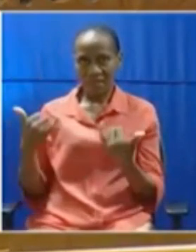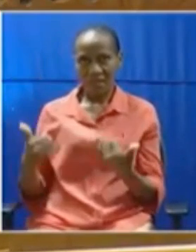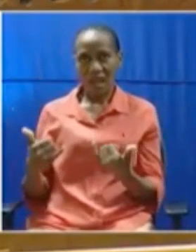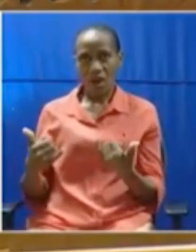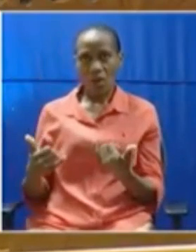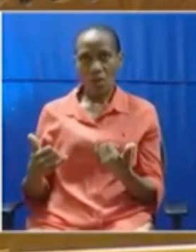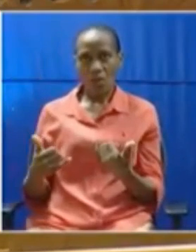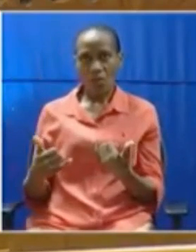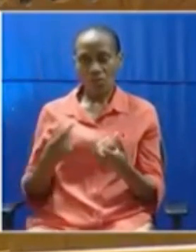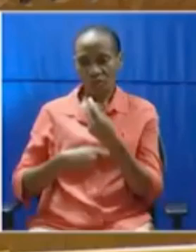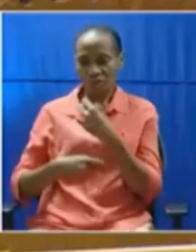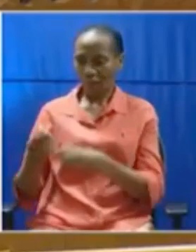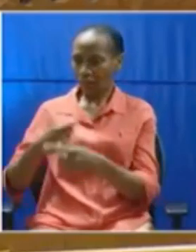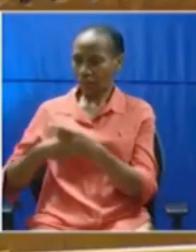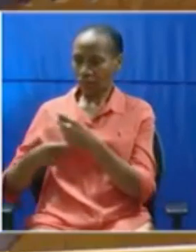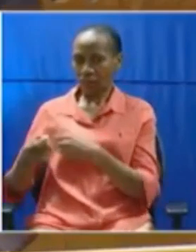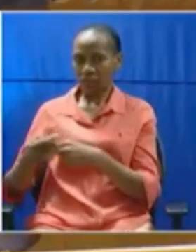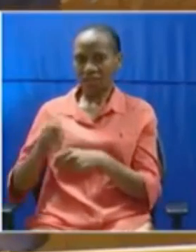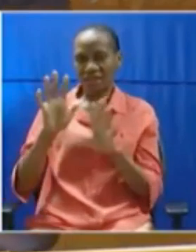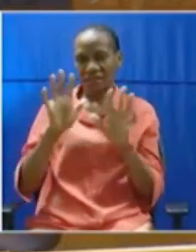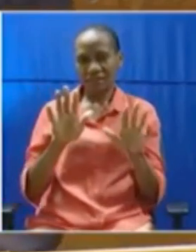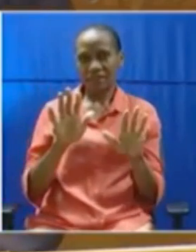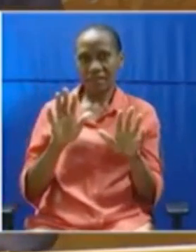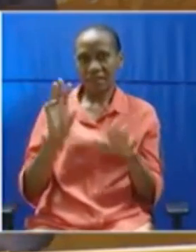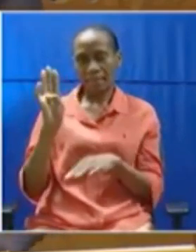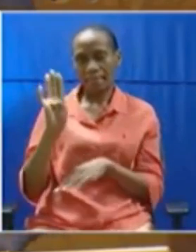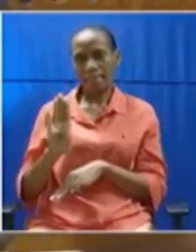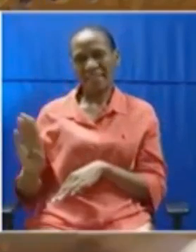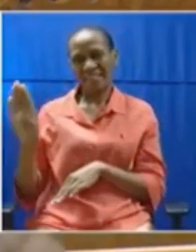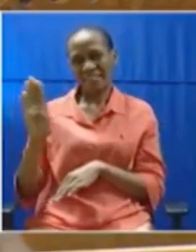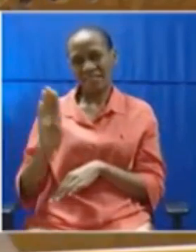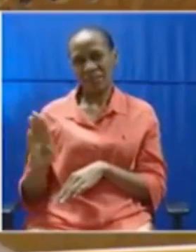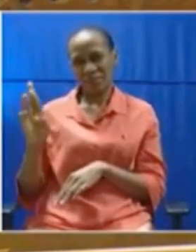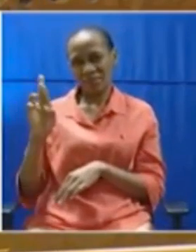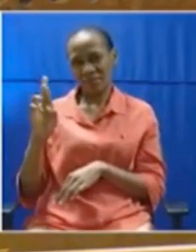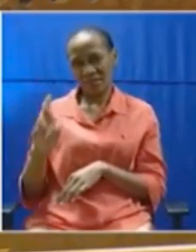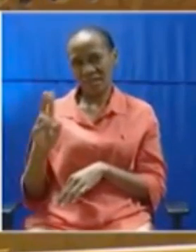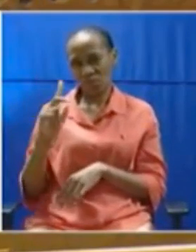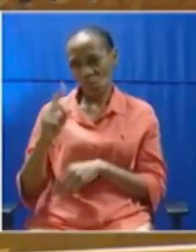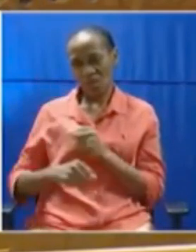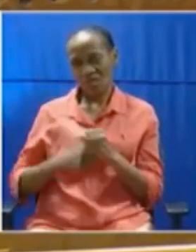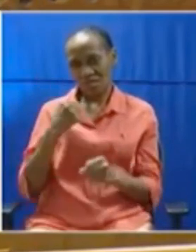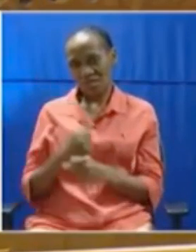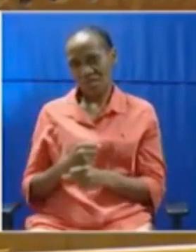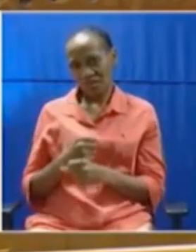export market from this region of 10 billion rand a year.